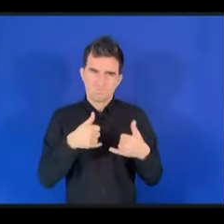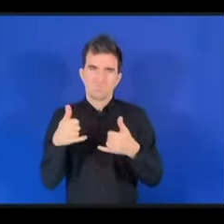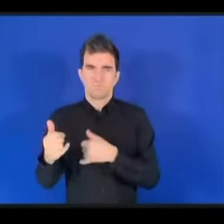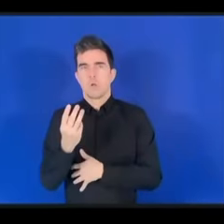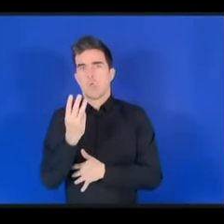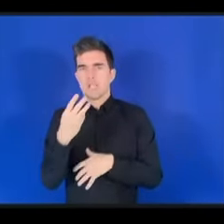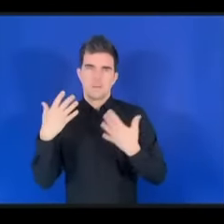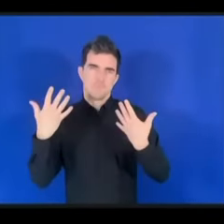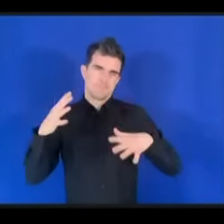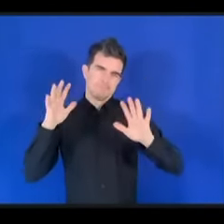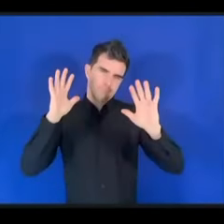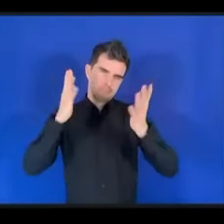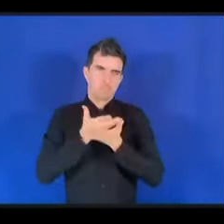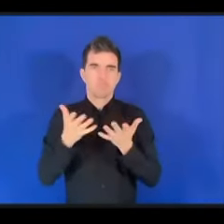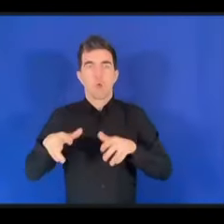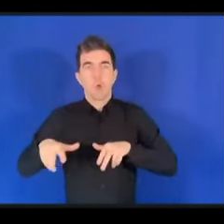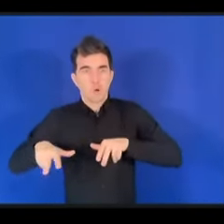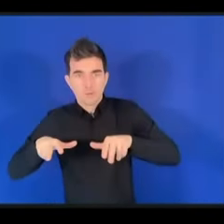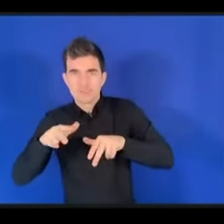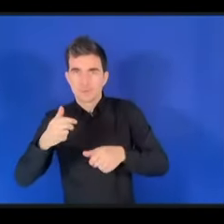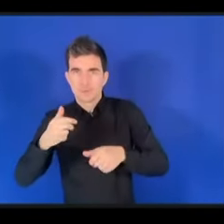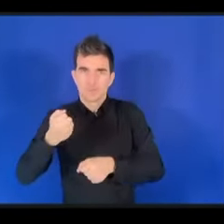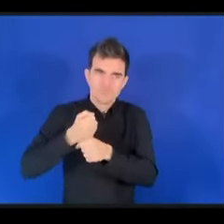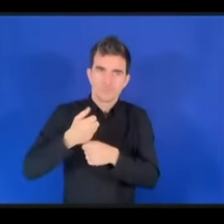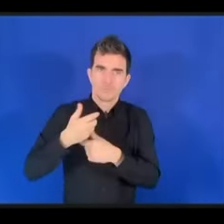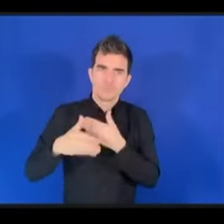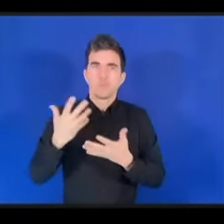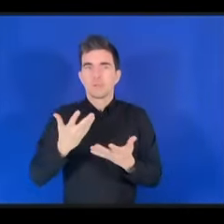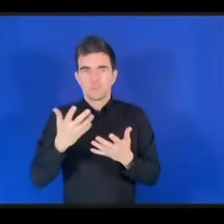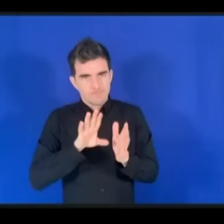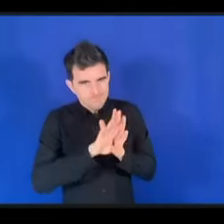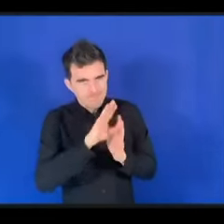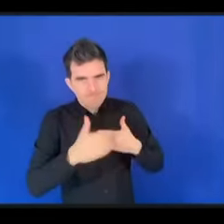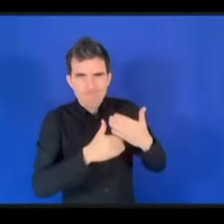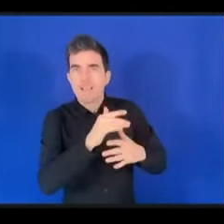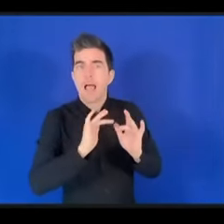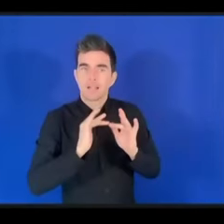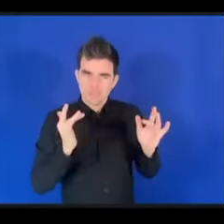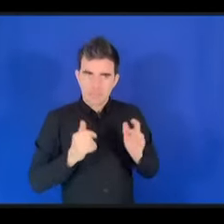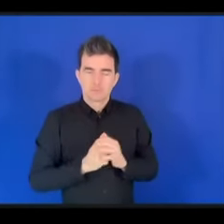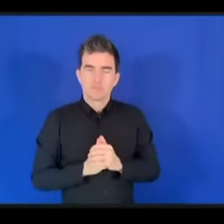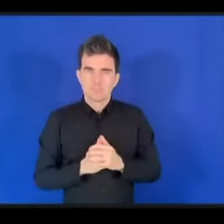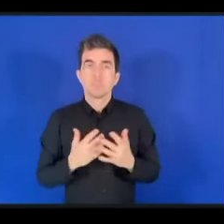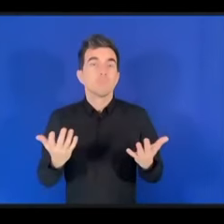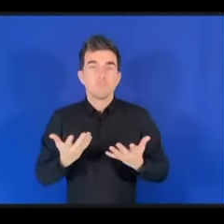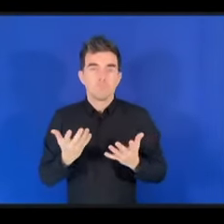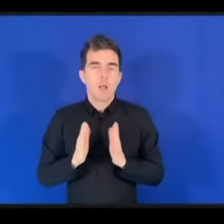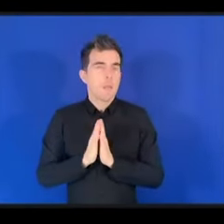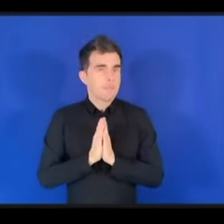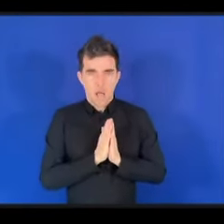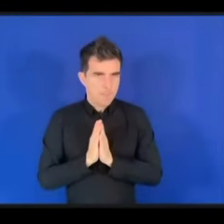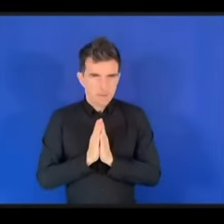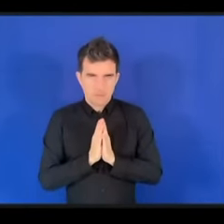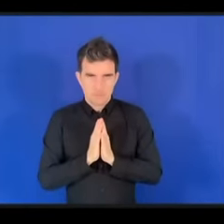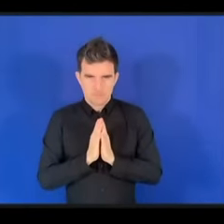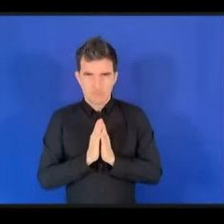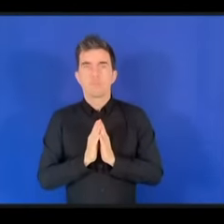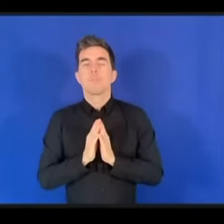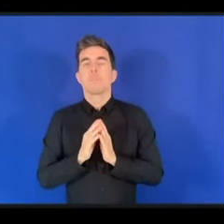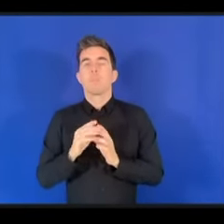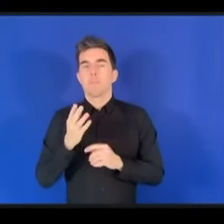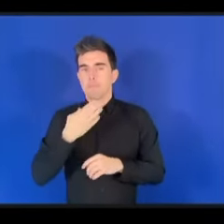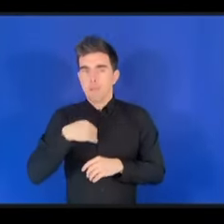Myanmar, Pakistan, and Malaysia this week. Such initiatives require active engagement and collaboration from